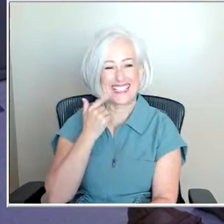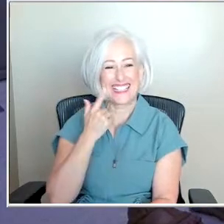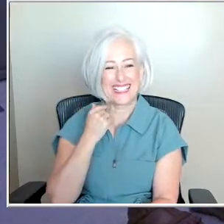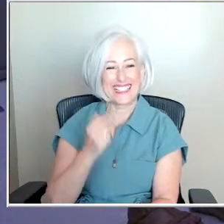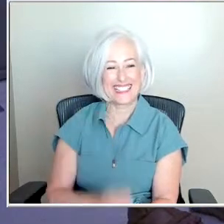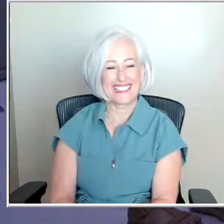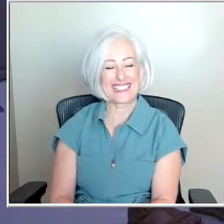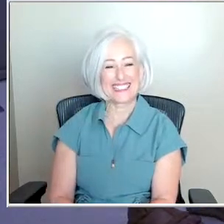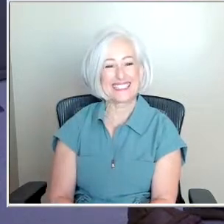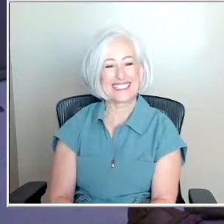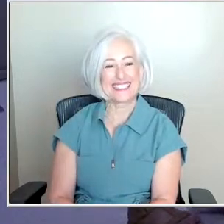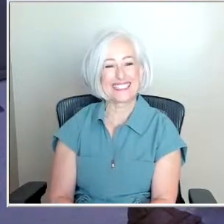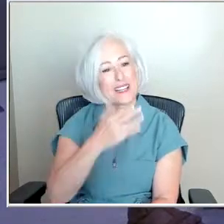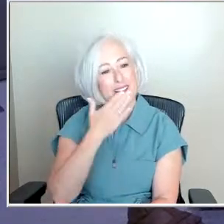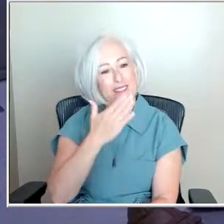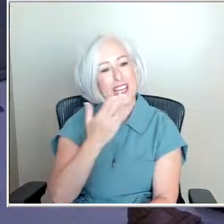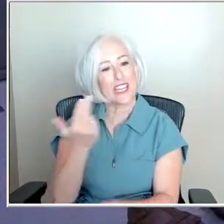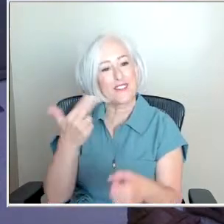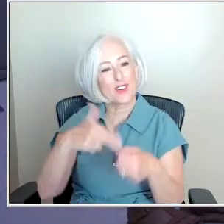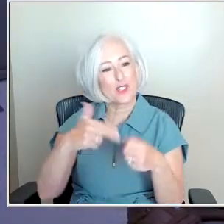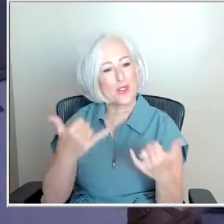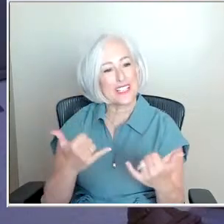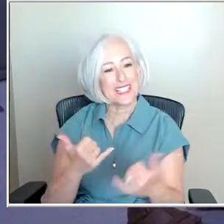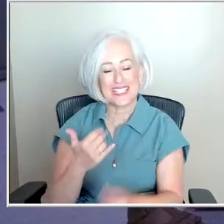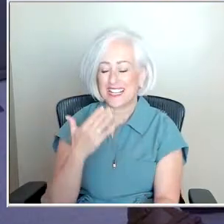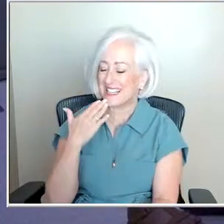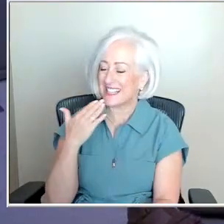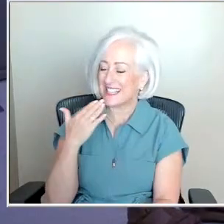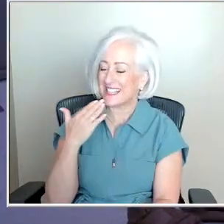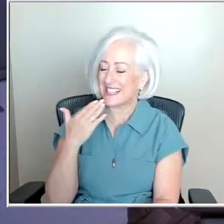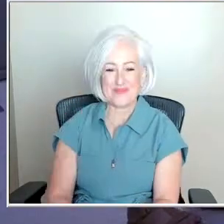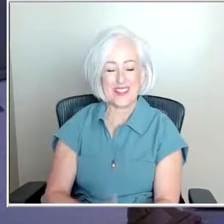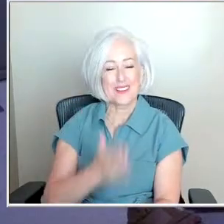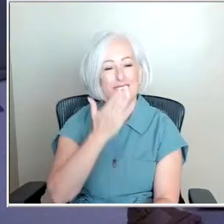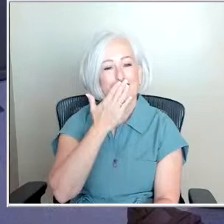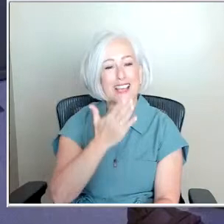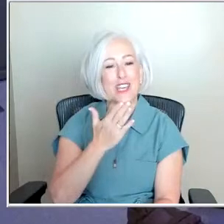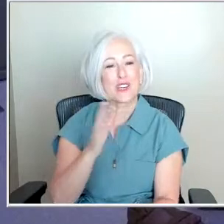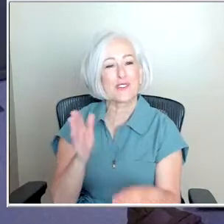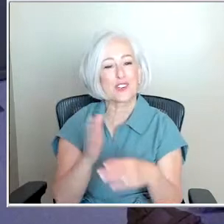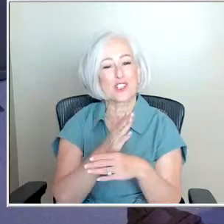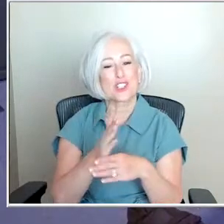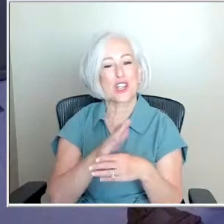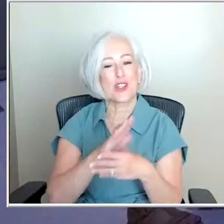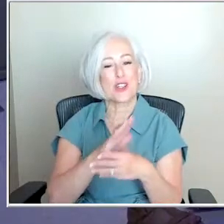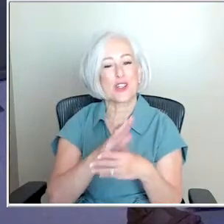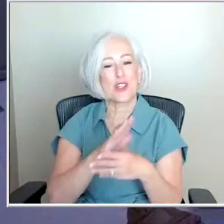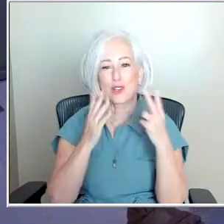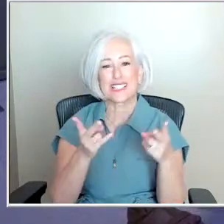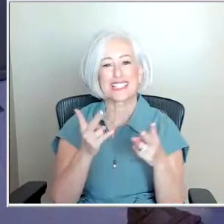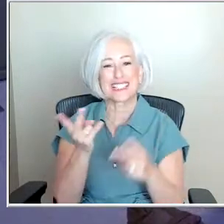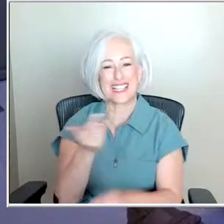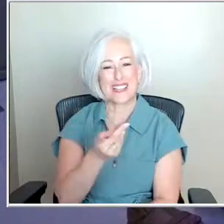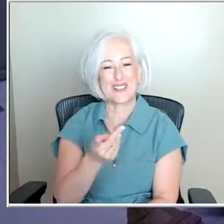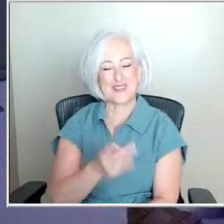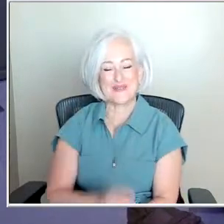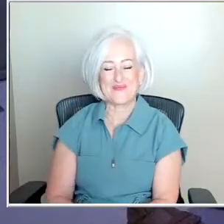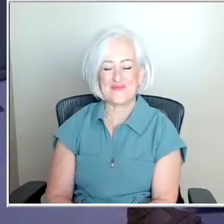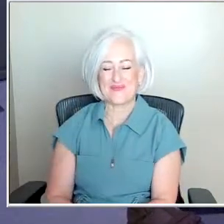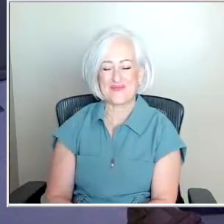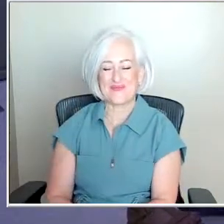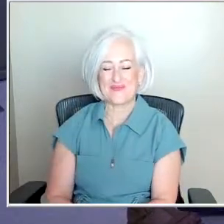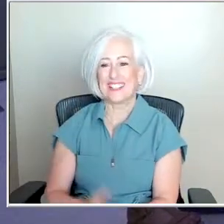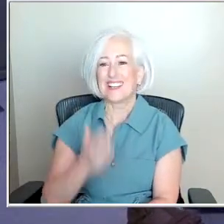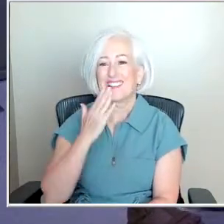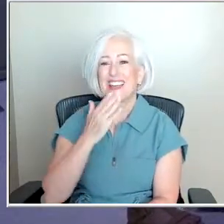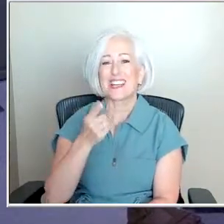Bryn, thank you for coming on today. Thank you. Thank you guys for sharing your story. We really Thank you very appreciate much. it. Thank you, Good to Jessica, see for the you. opportunity. Thank Good you to see so you. much. And thanks to all of